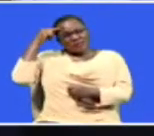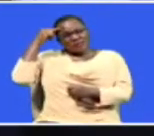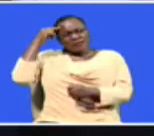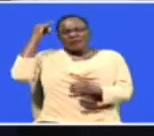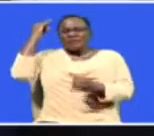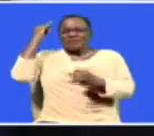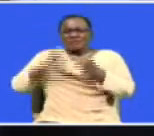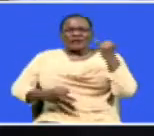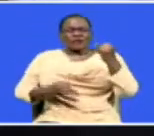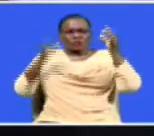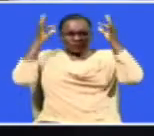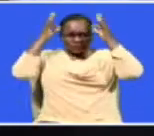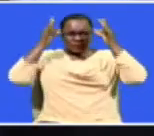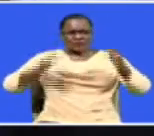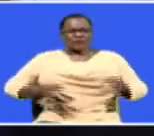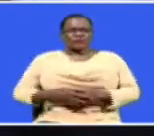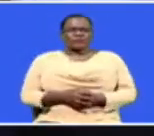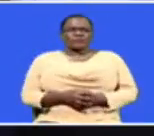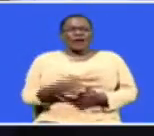last resort.